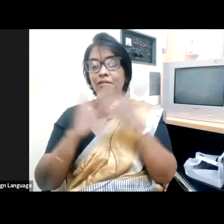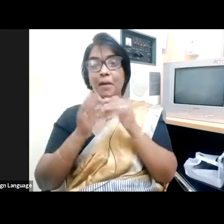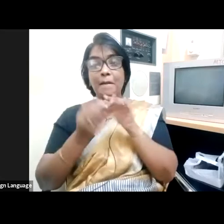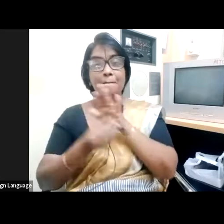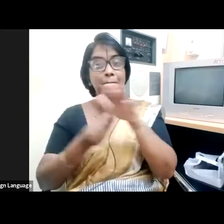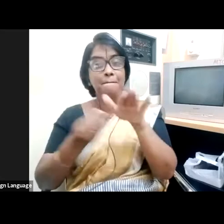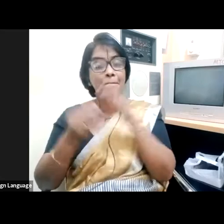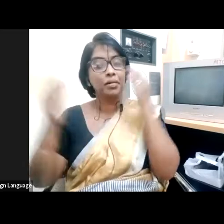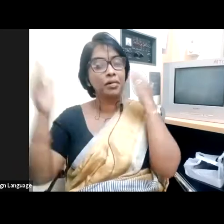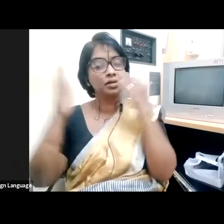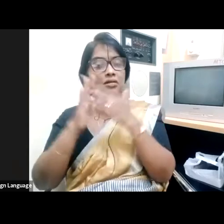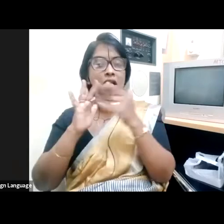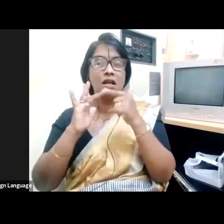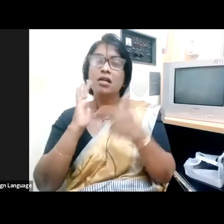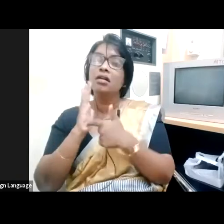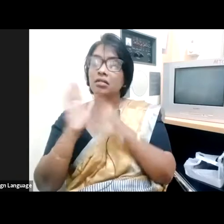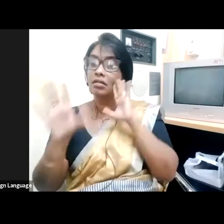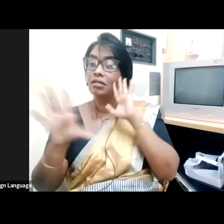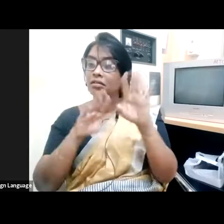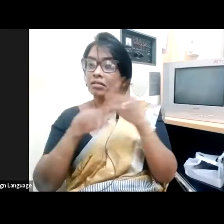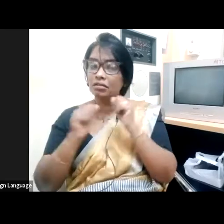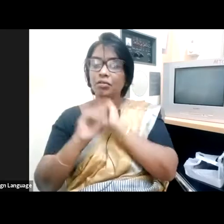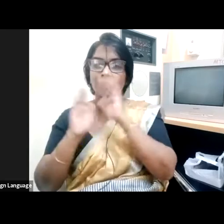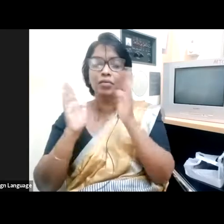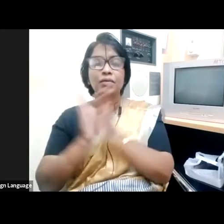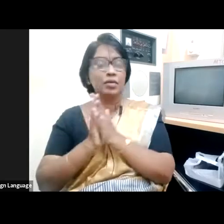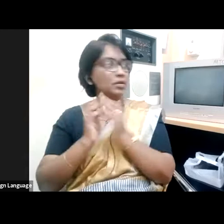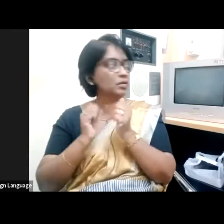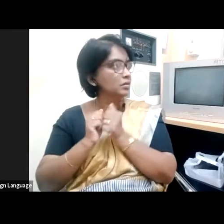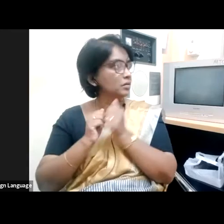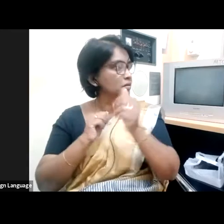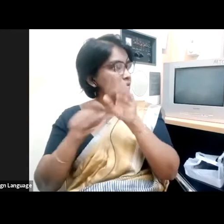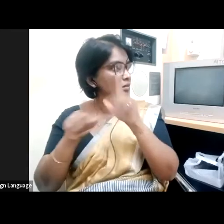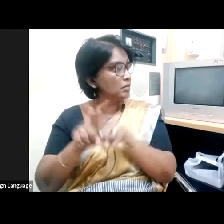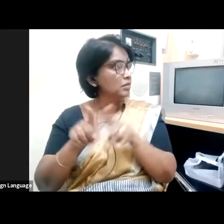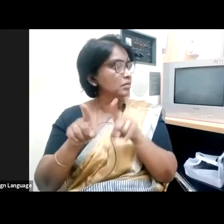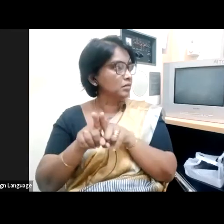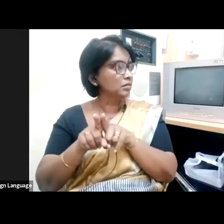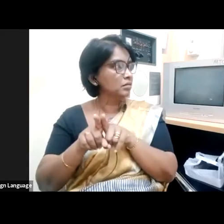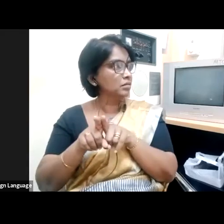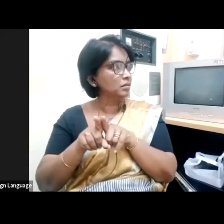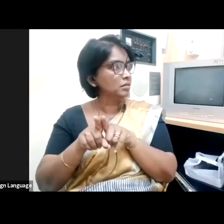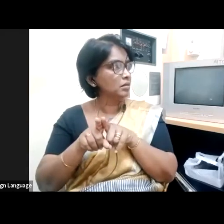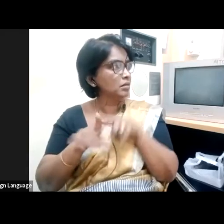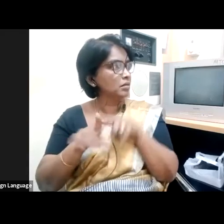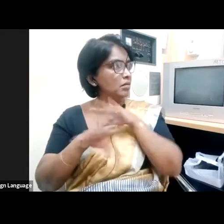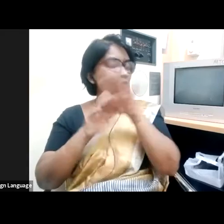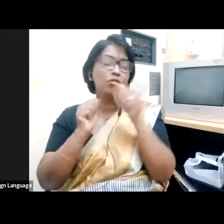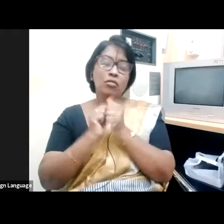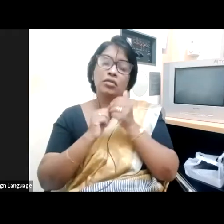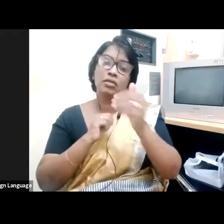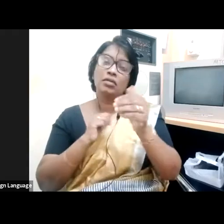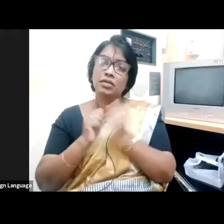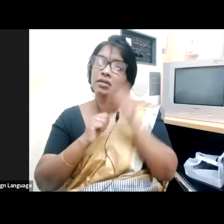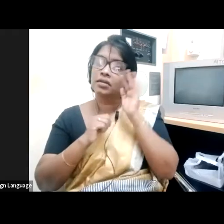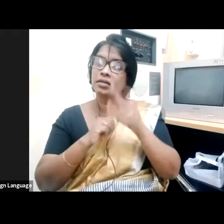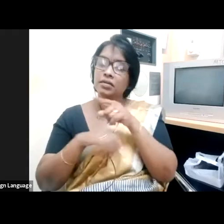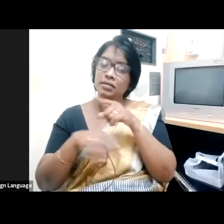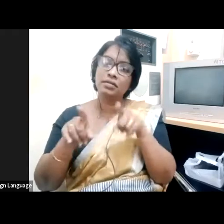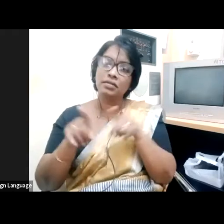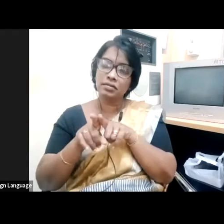bring everybody together to take us on this journey to making sure that we really spearhead for the